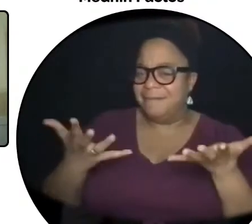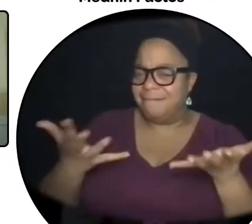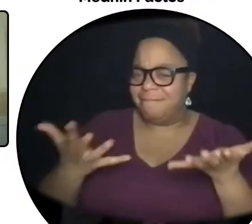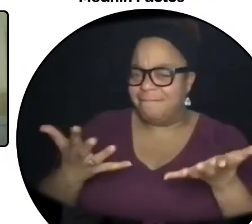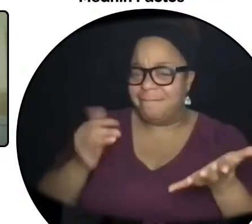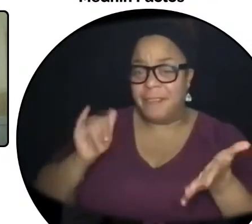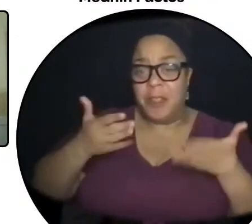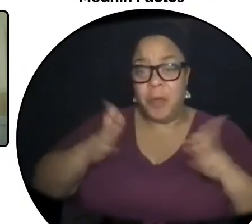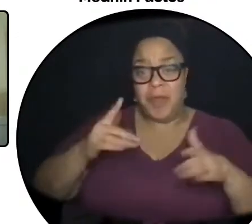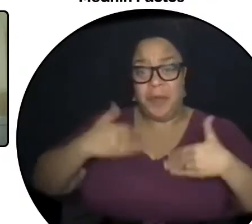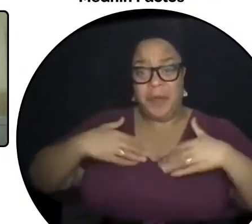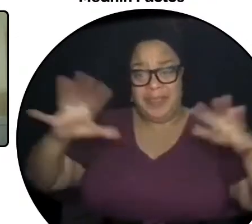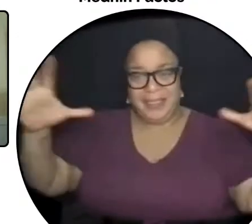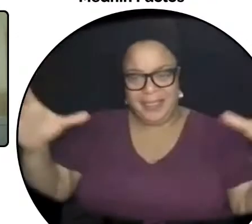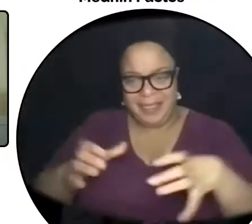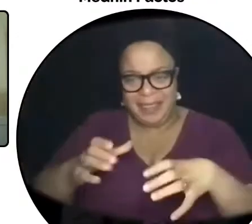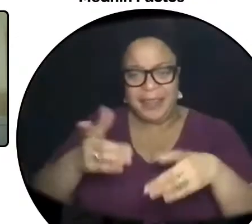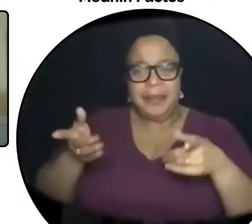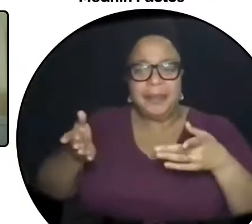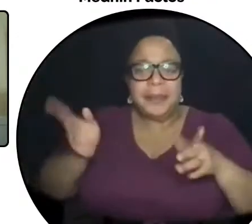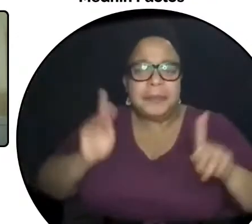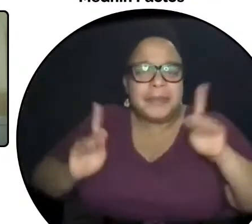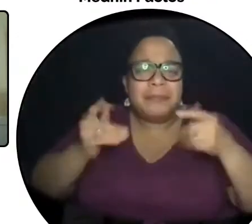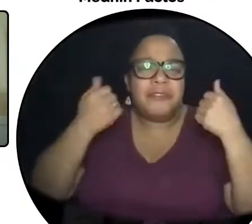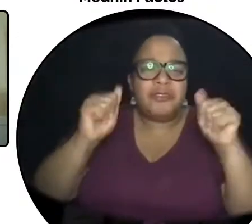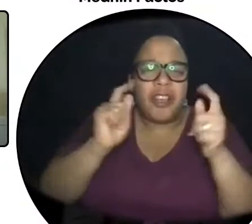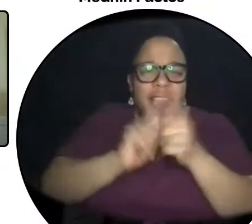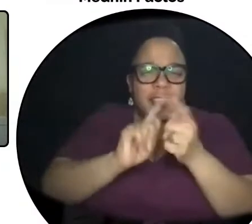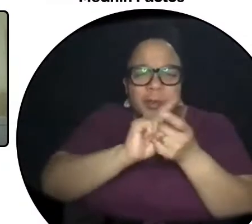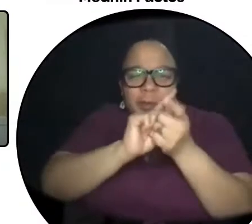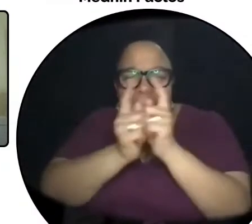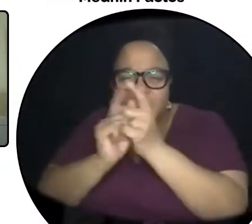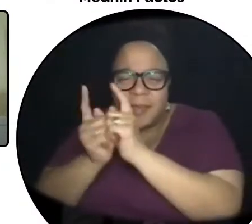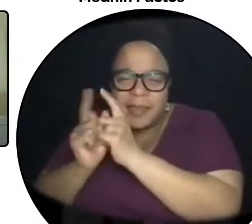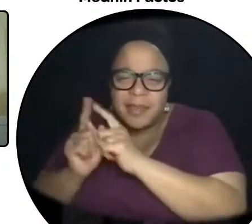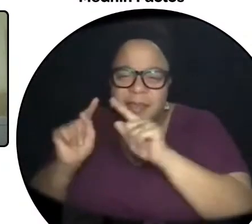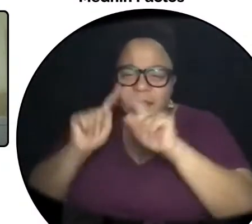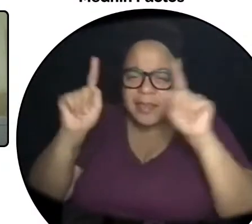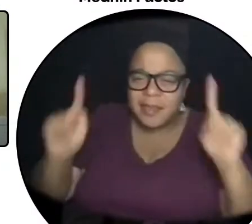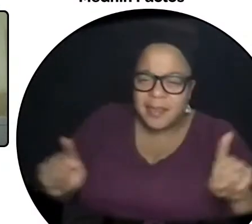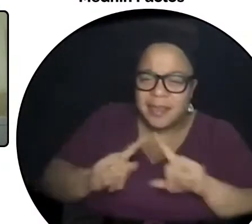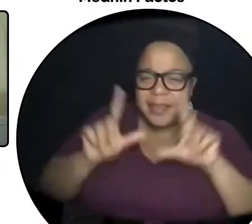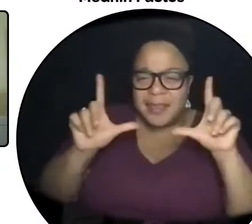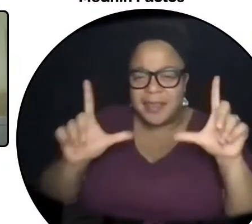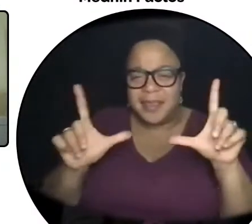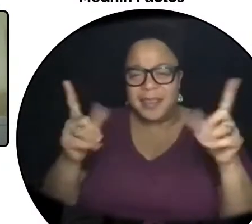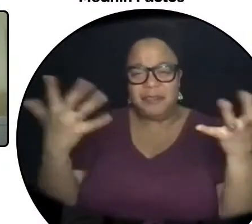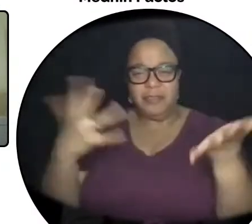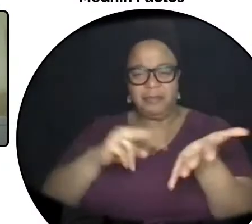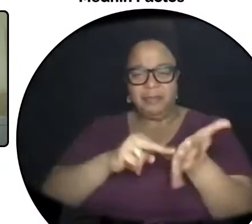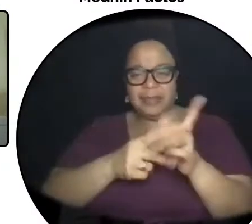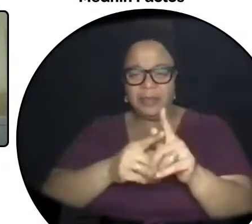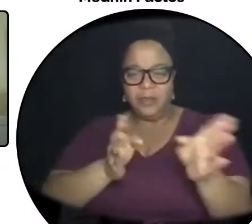or diseducating to disrupt all that. Like, what does that look like?